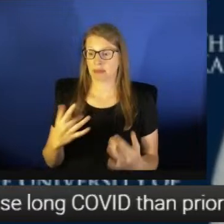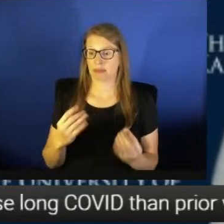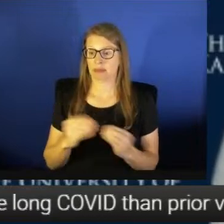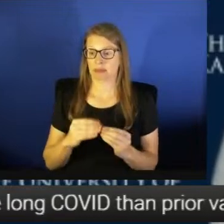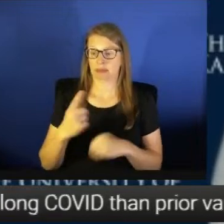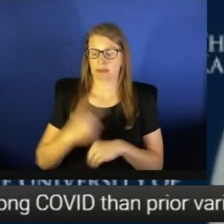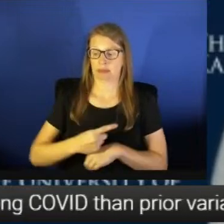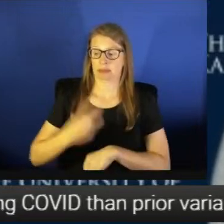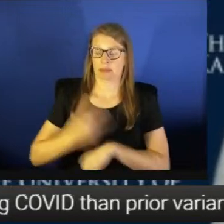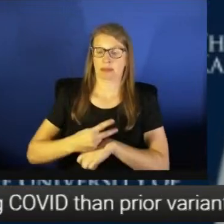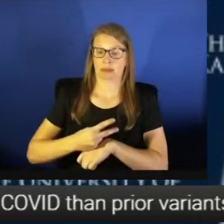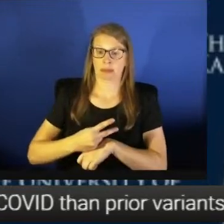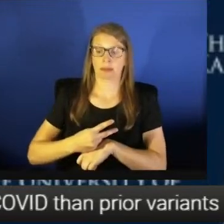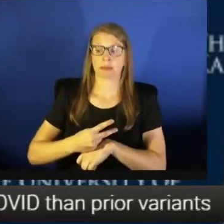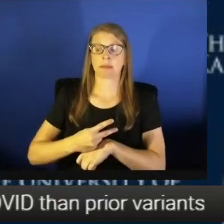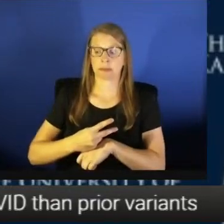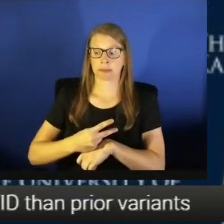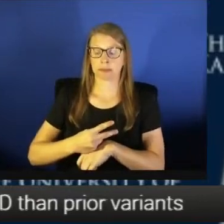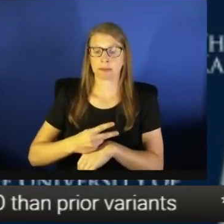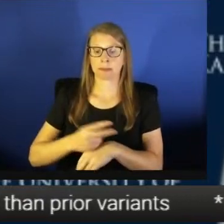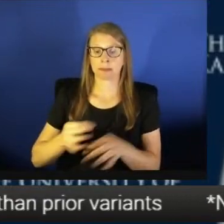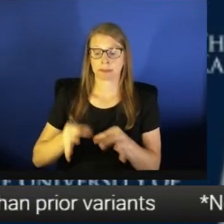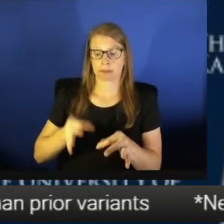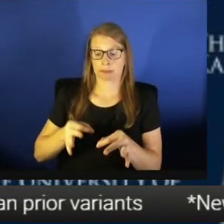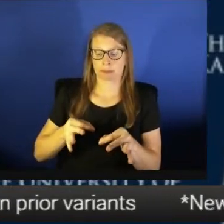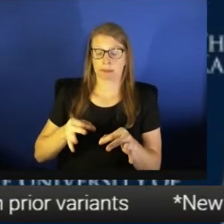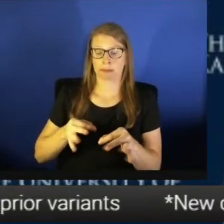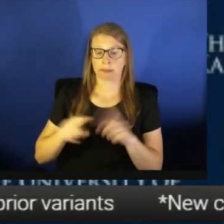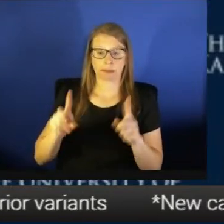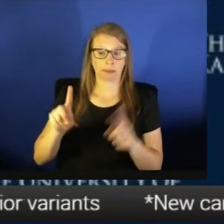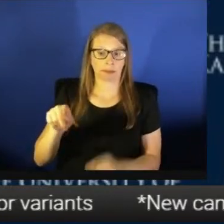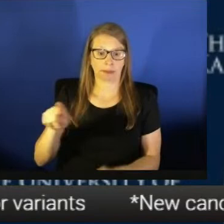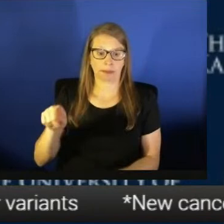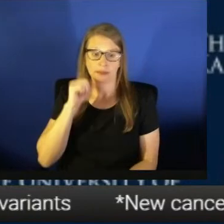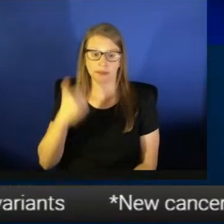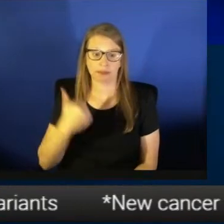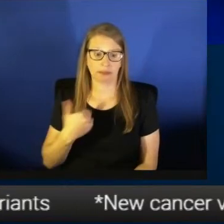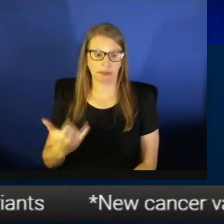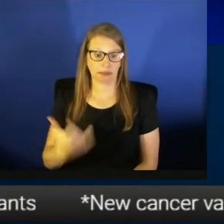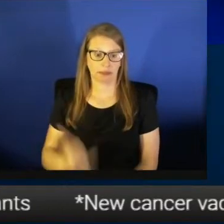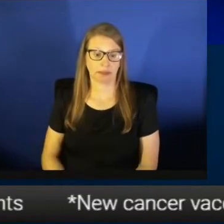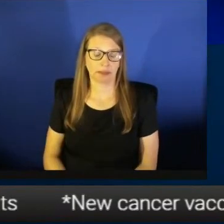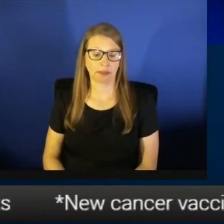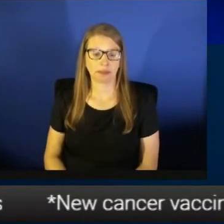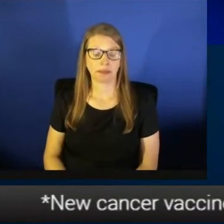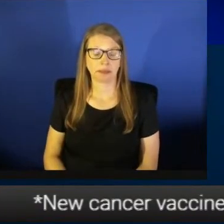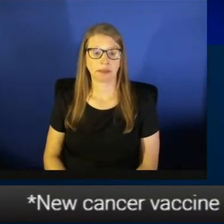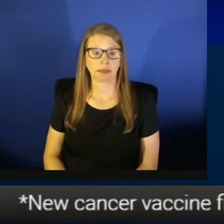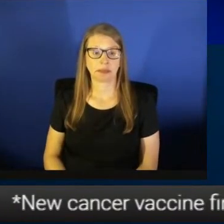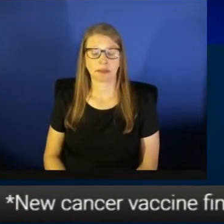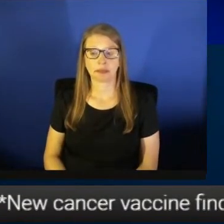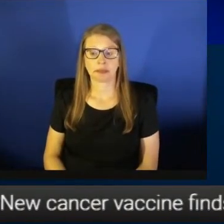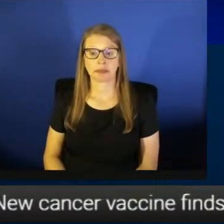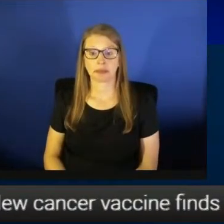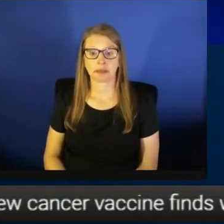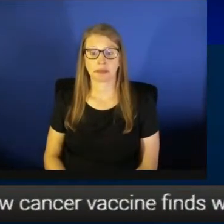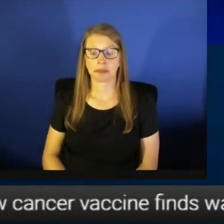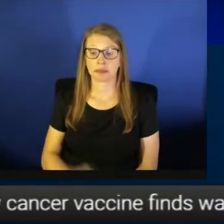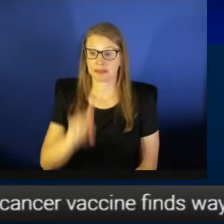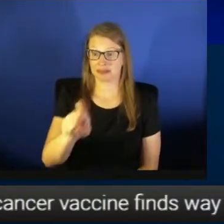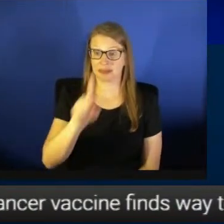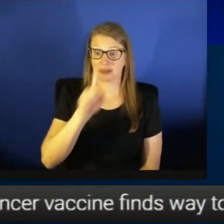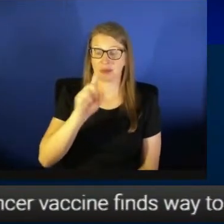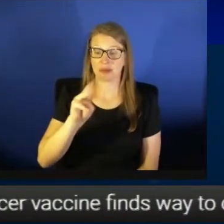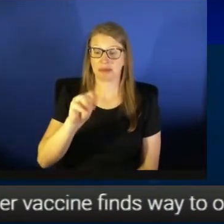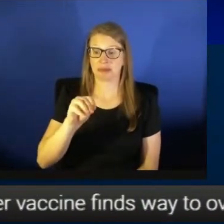day shorter length of stay, but I don't think we have that data right now. Okay, I have a question for Mallory from